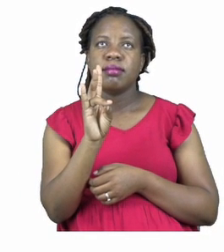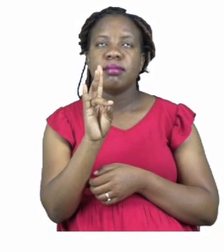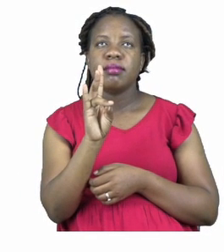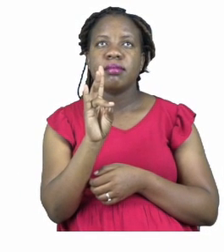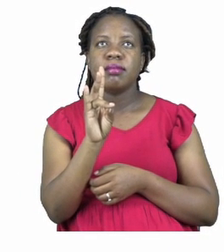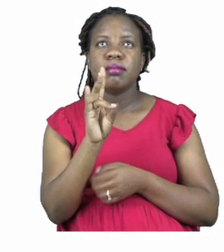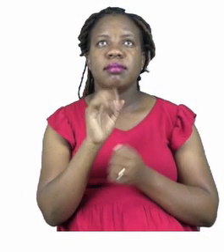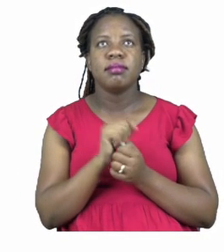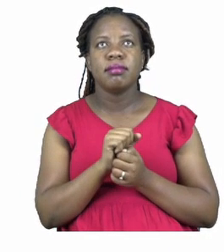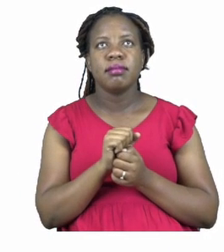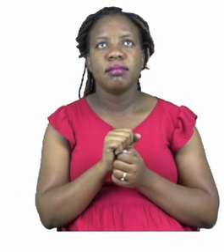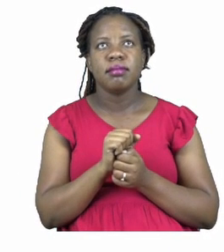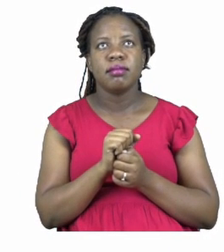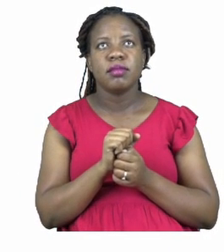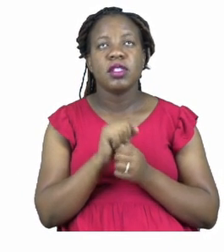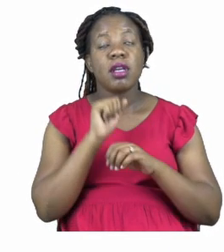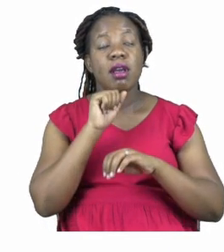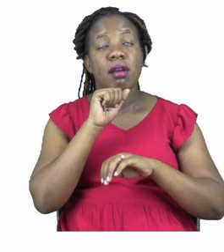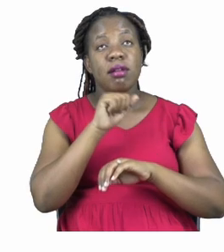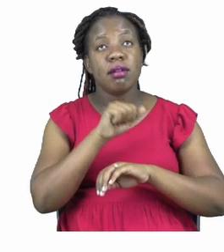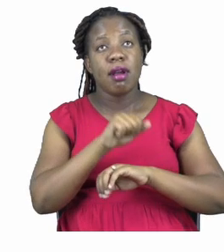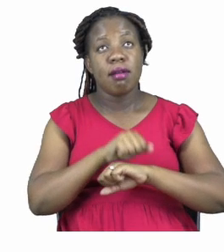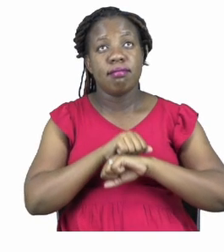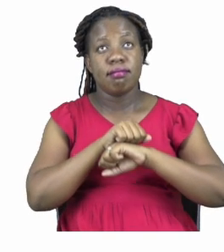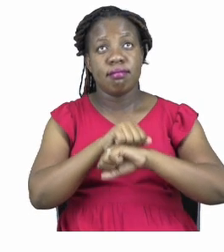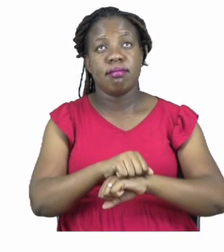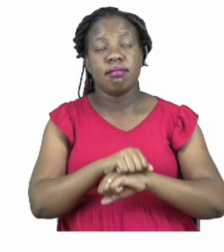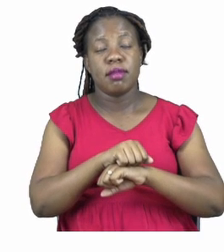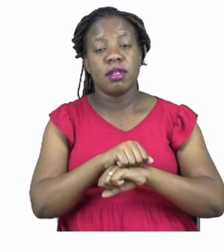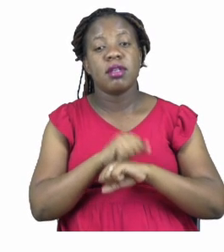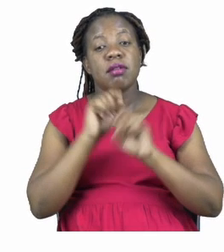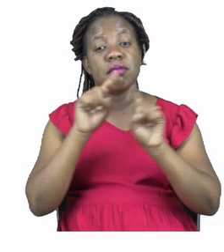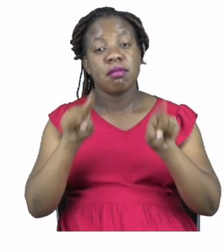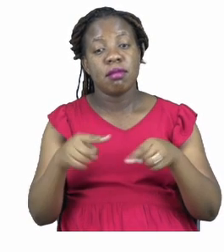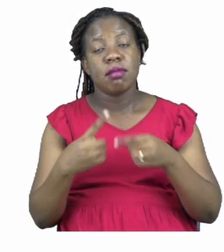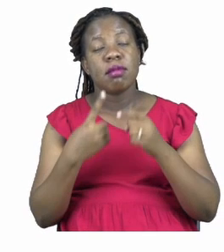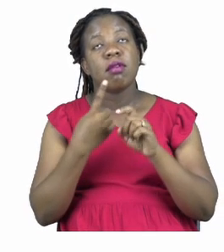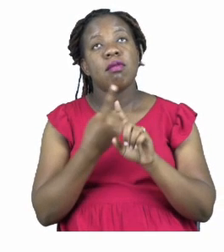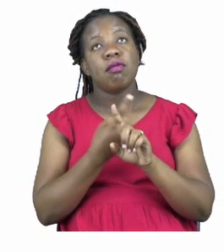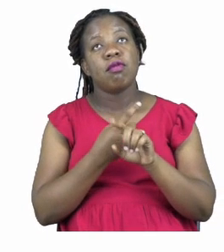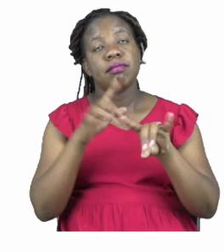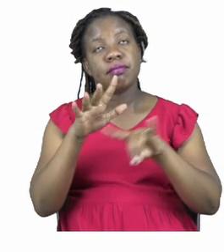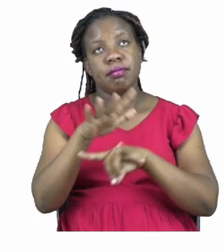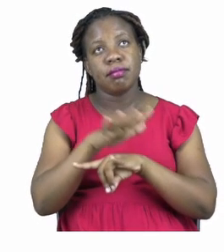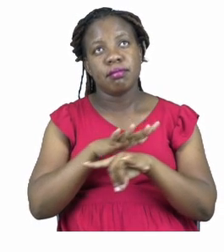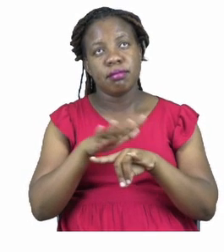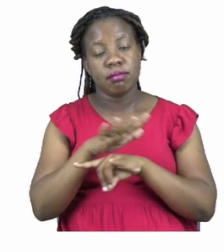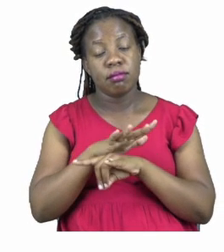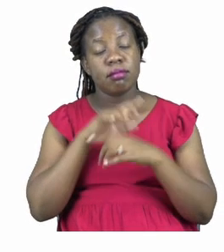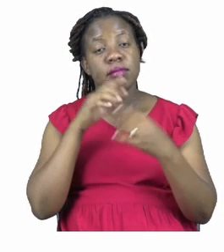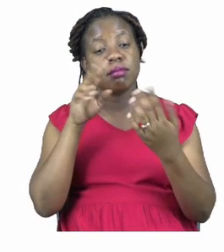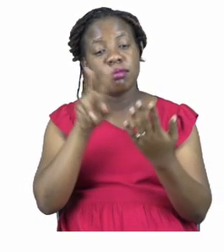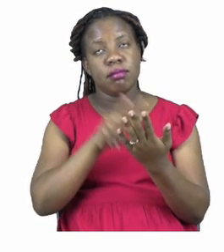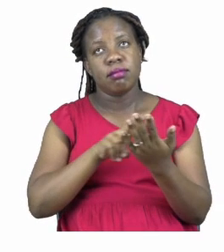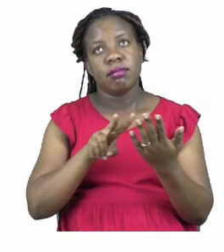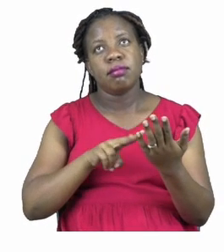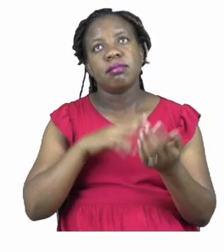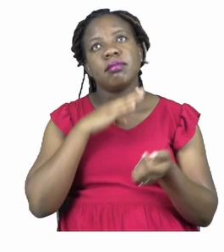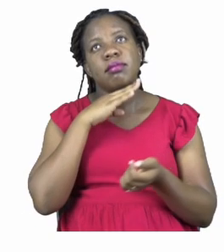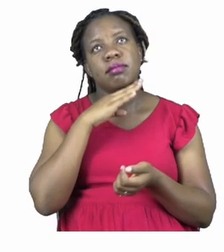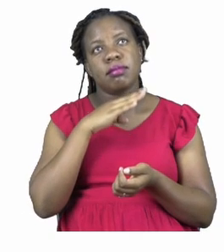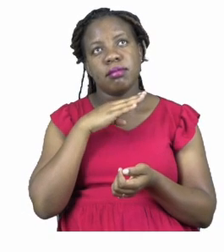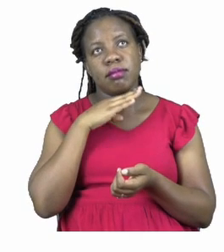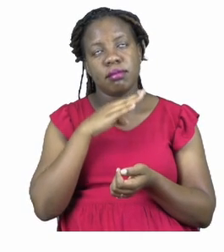talking about habits and products. We're going to read our comprehension and after